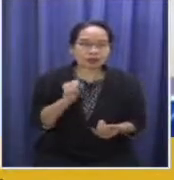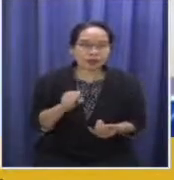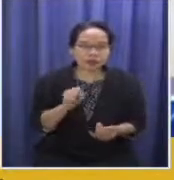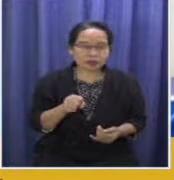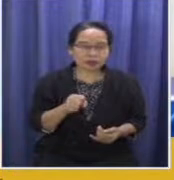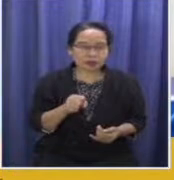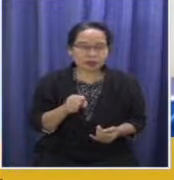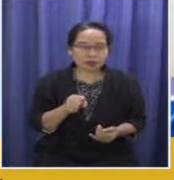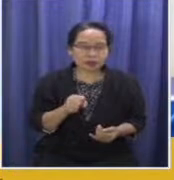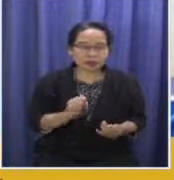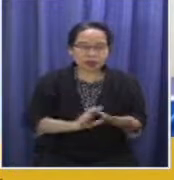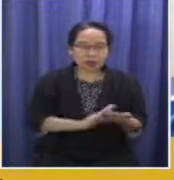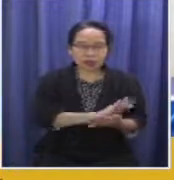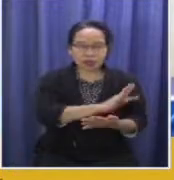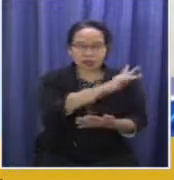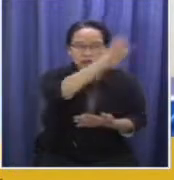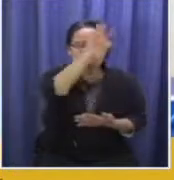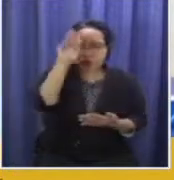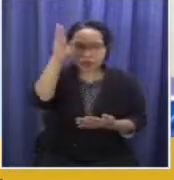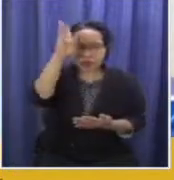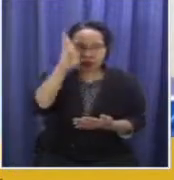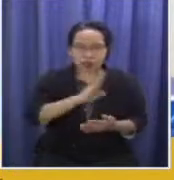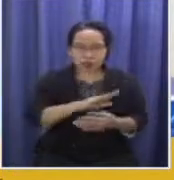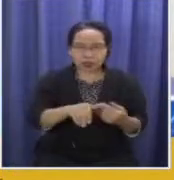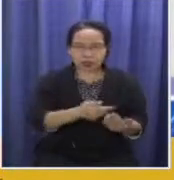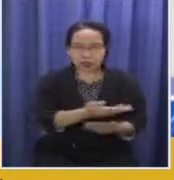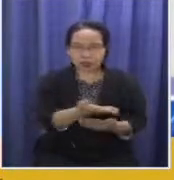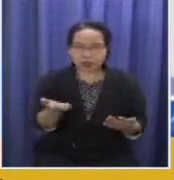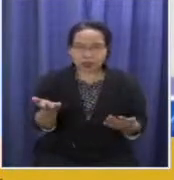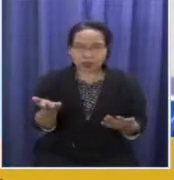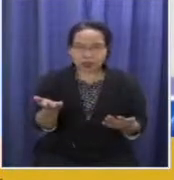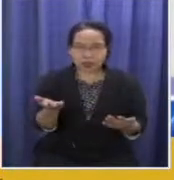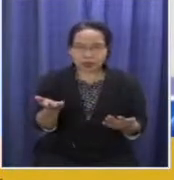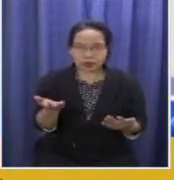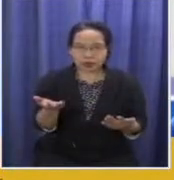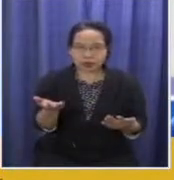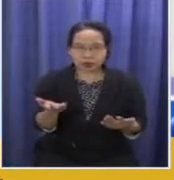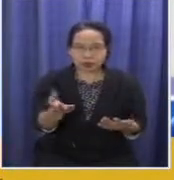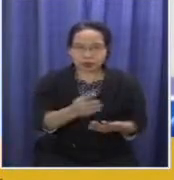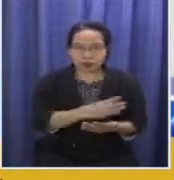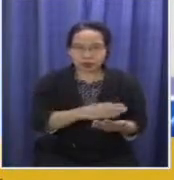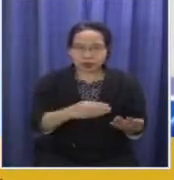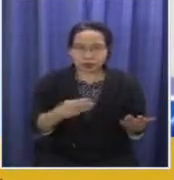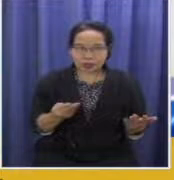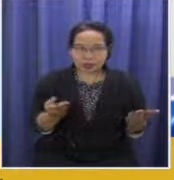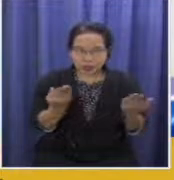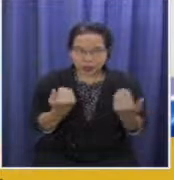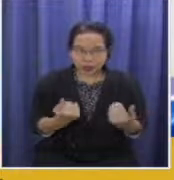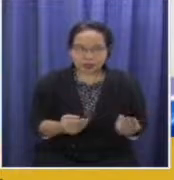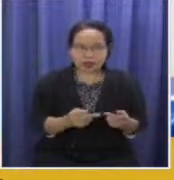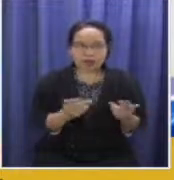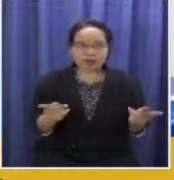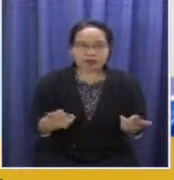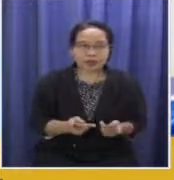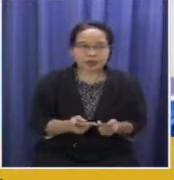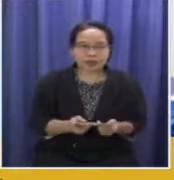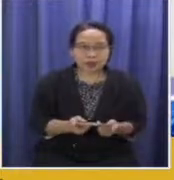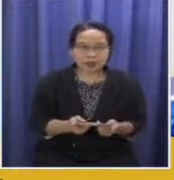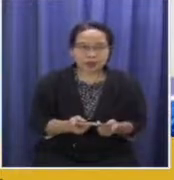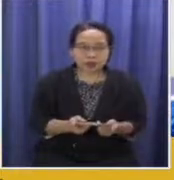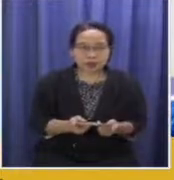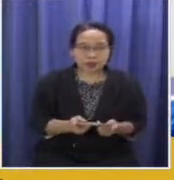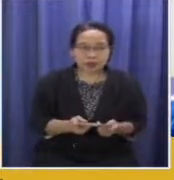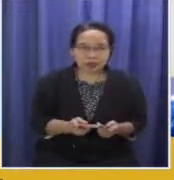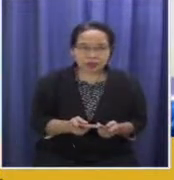So, glory to God, to all of you, as we gather different places to learn from the